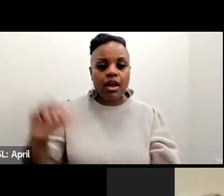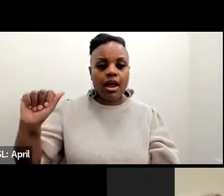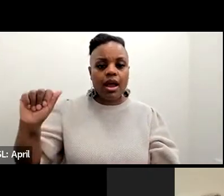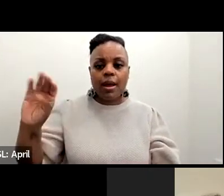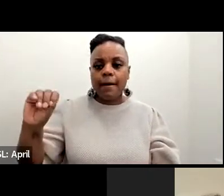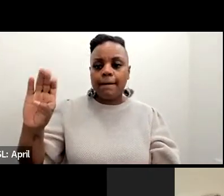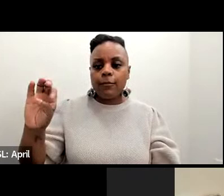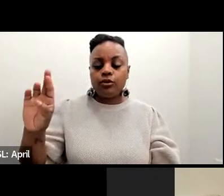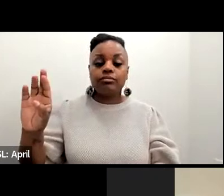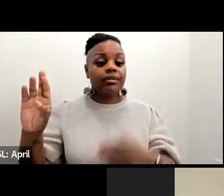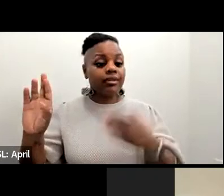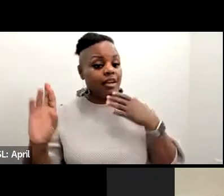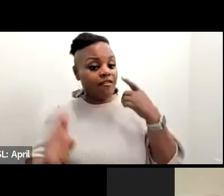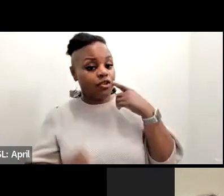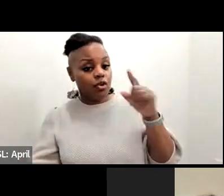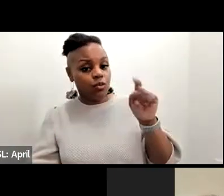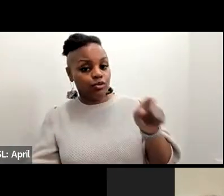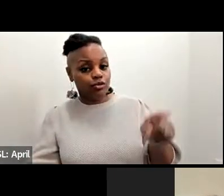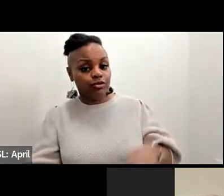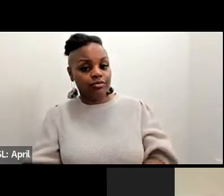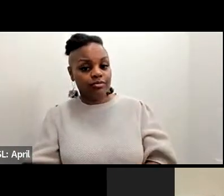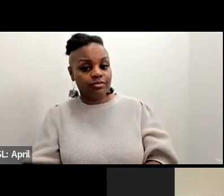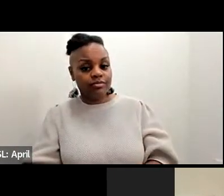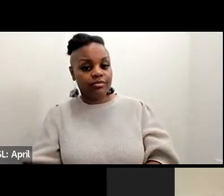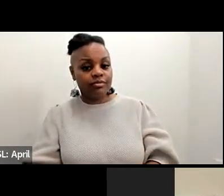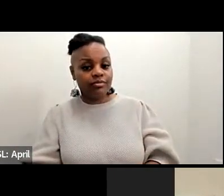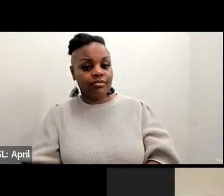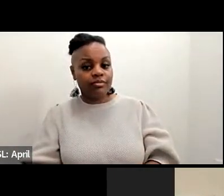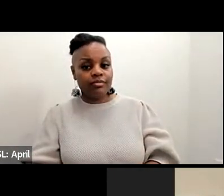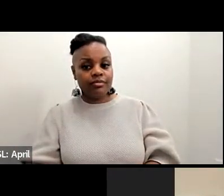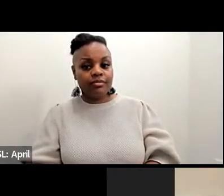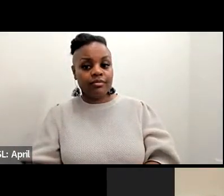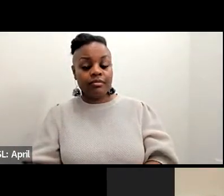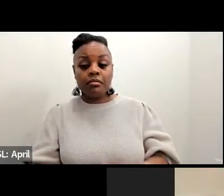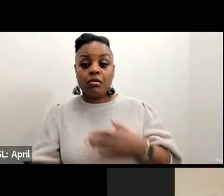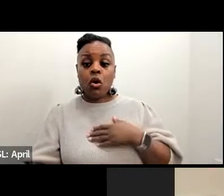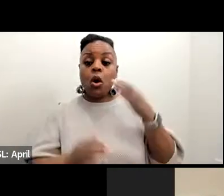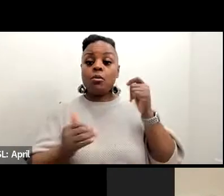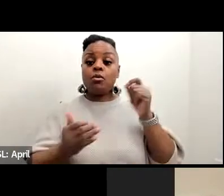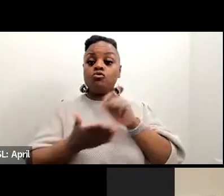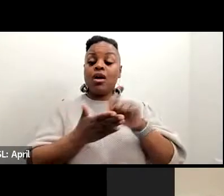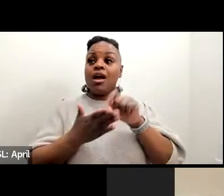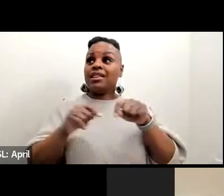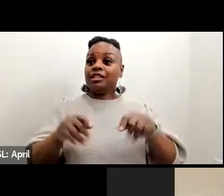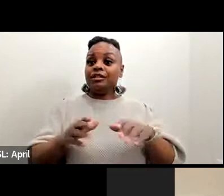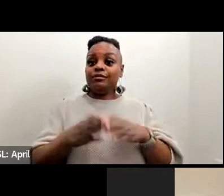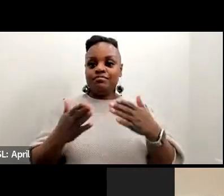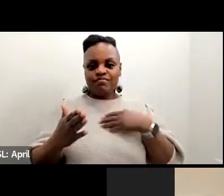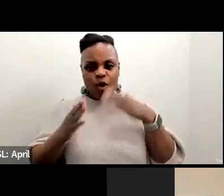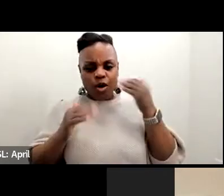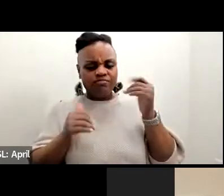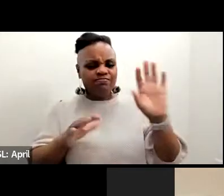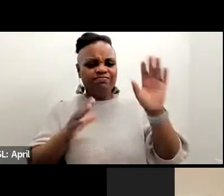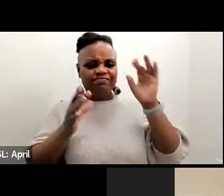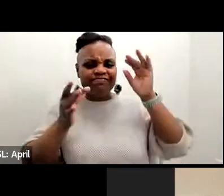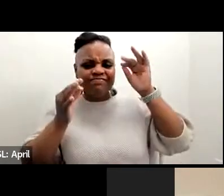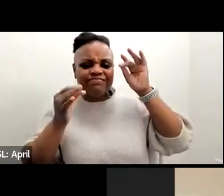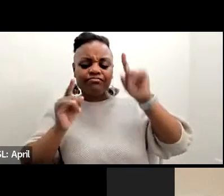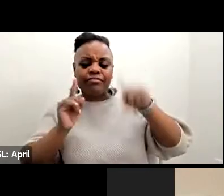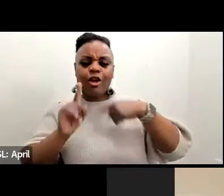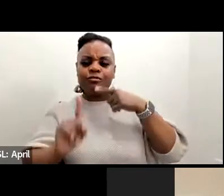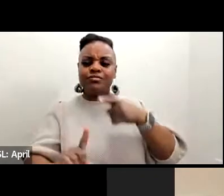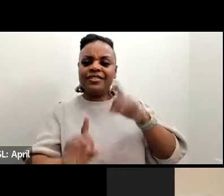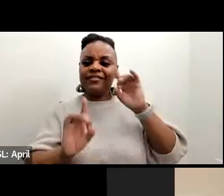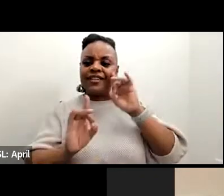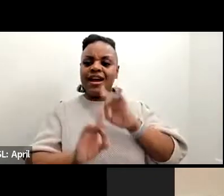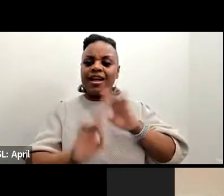hopes with writing this book was to move on from thinking of violence as a manifestation of ideological commitments in the Muslim Brotherhood.